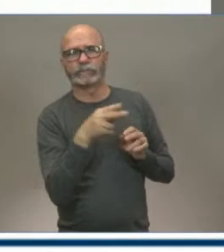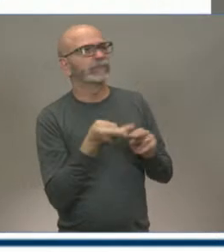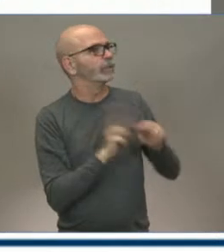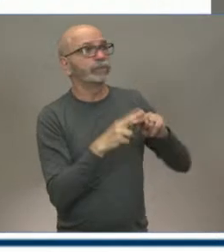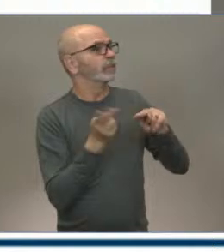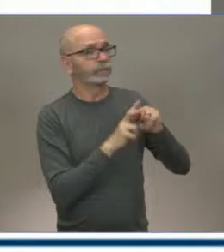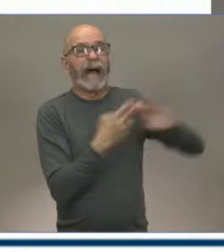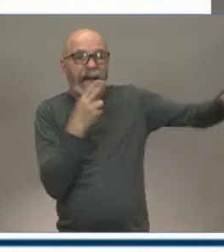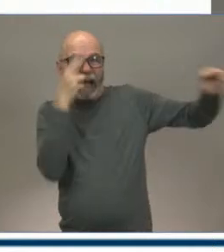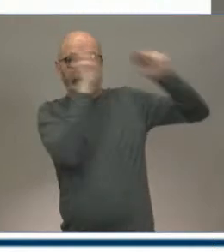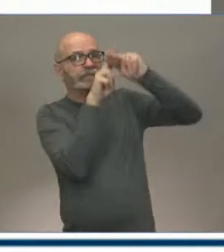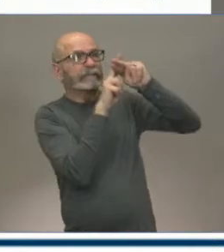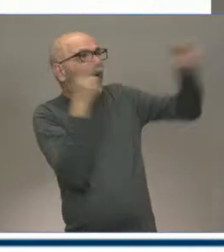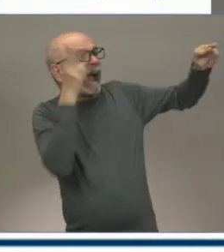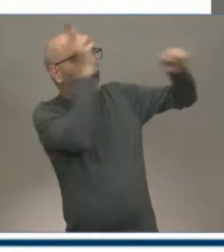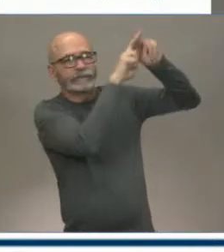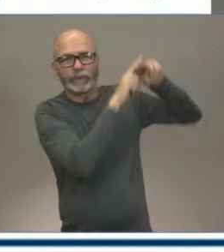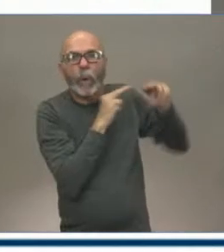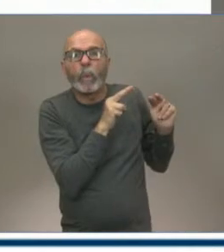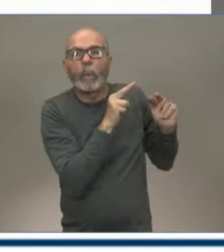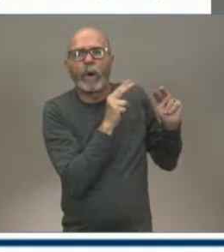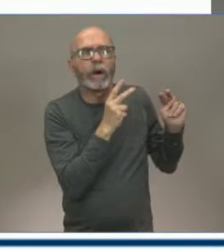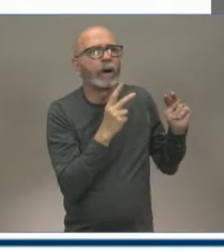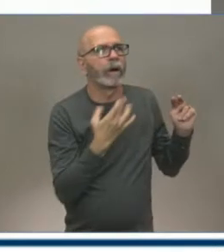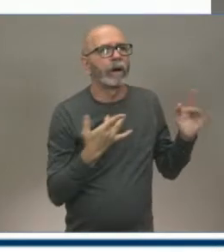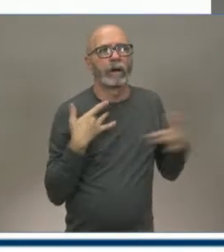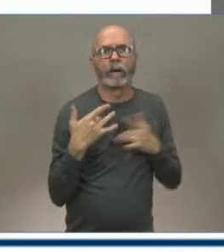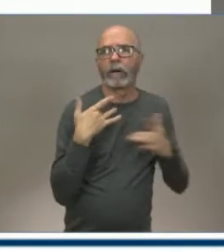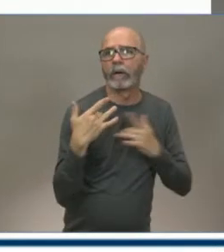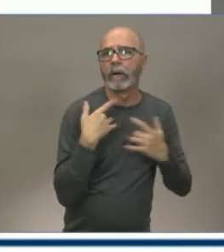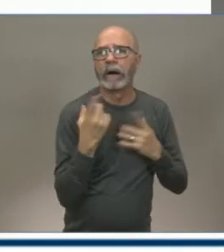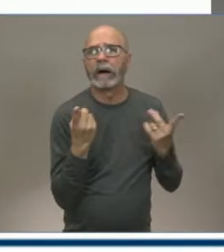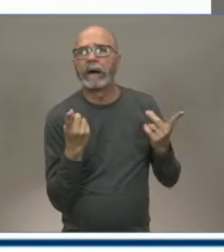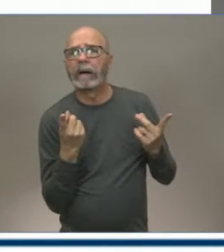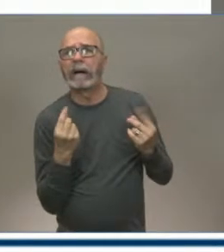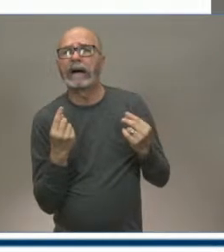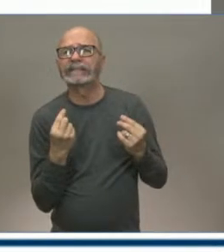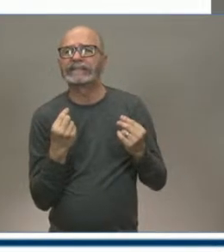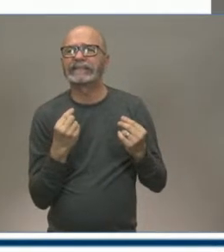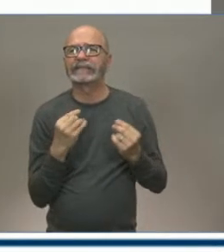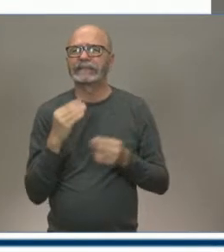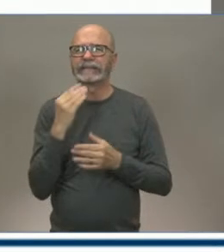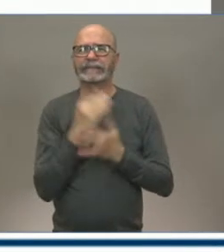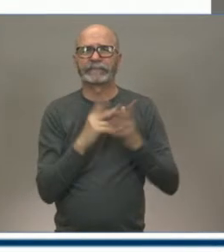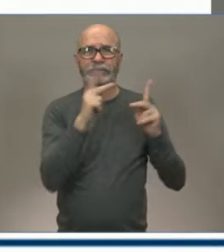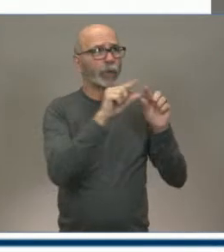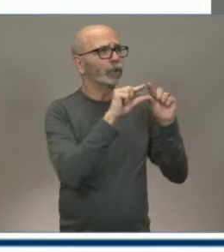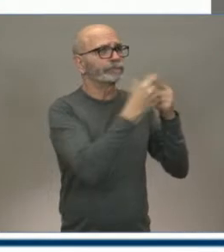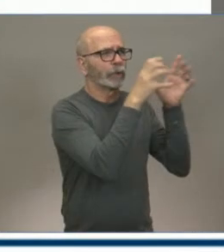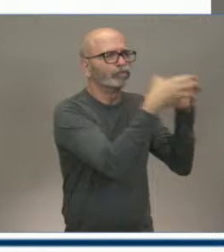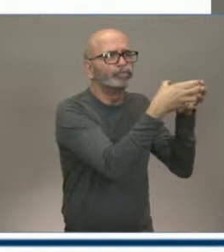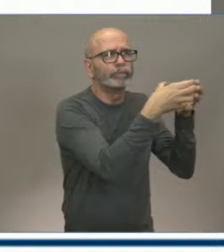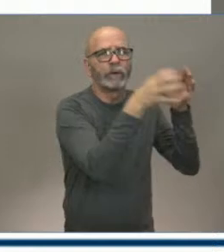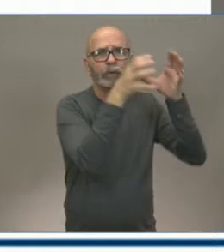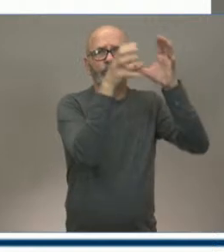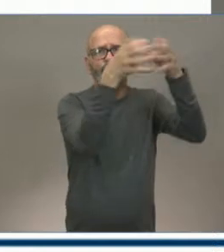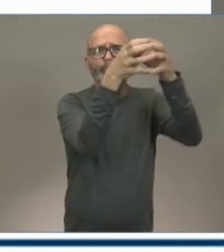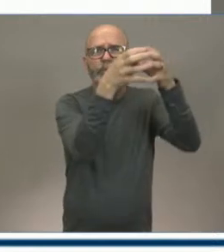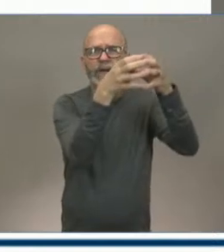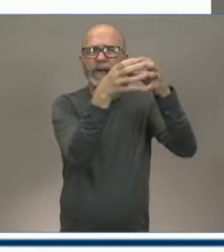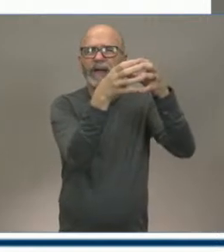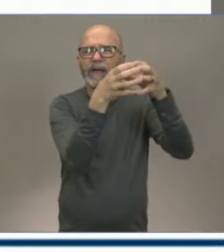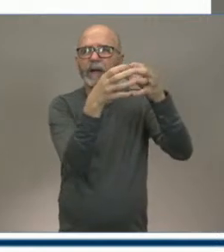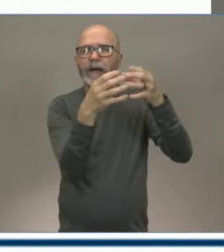double-digit new COVID cases. They are following several large clusters related to social activities over the